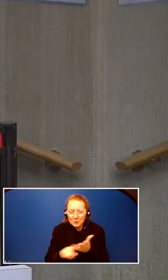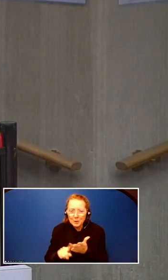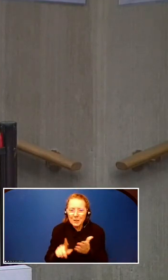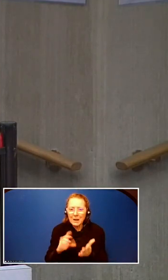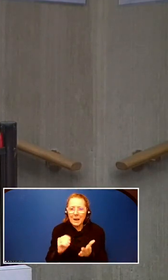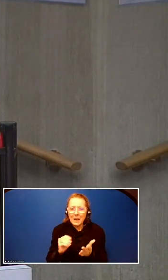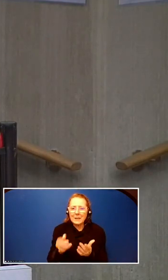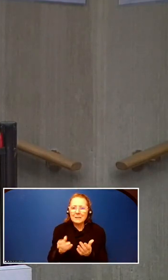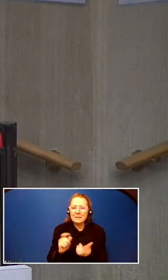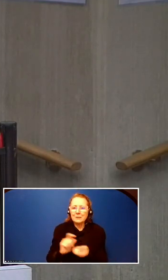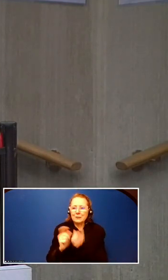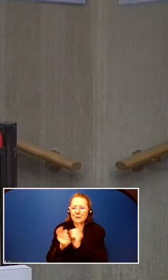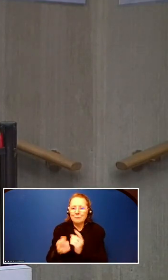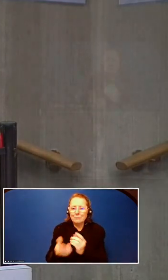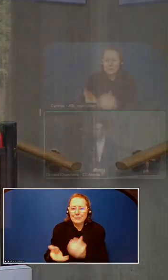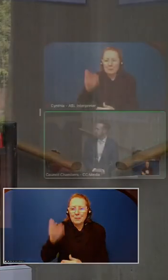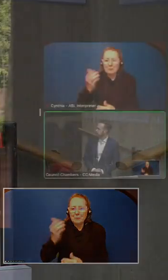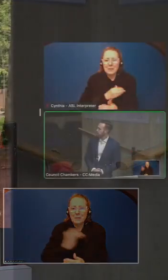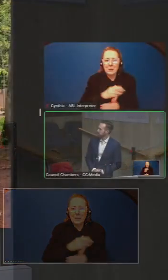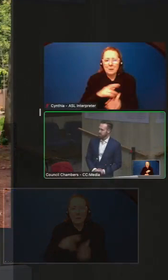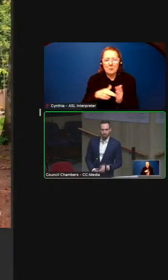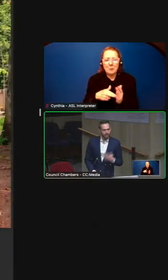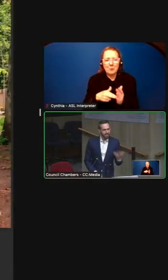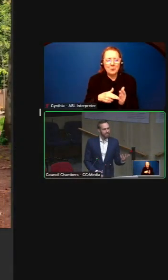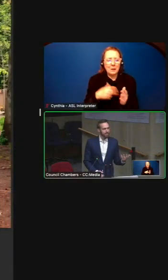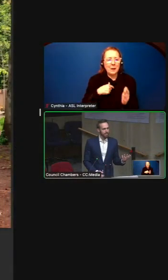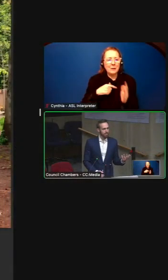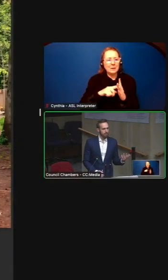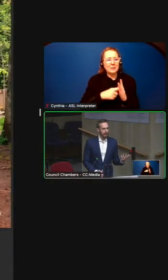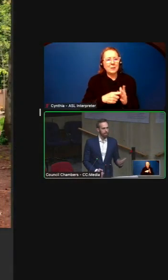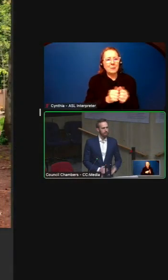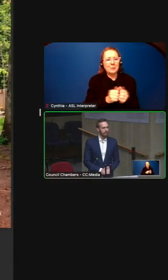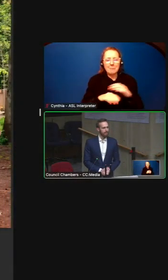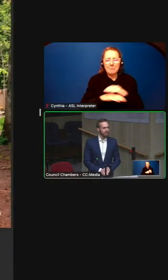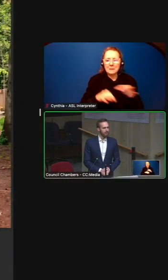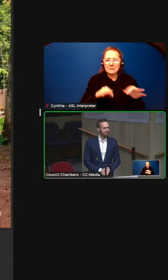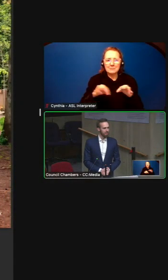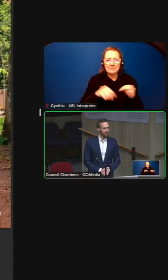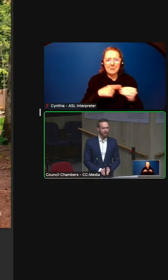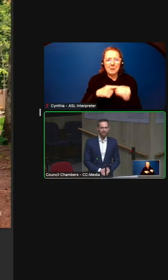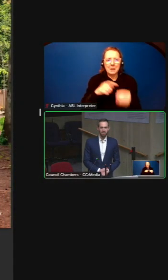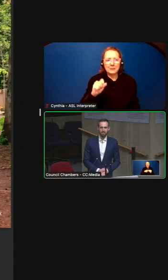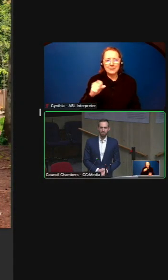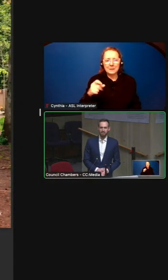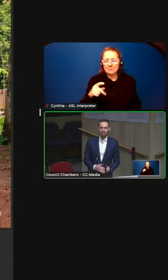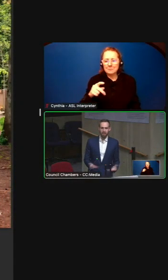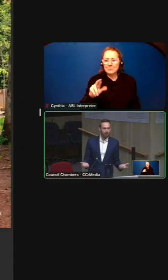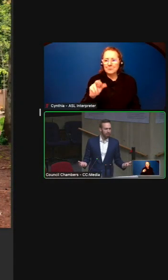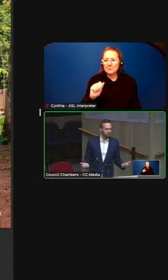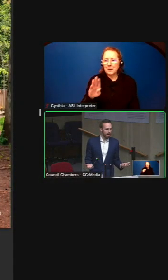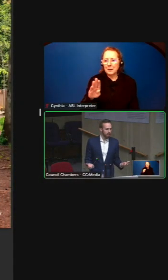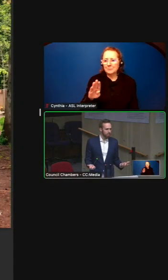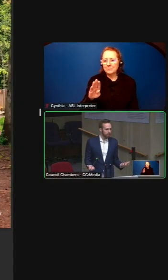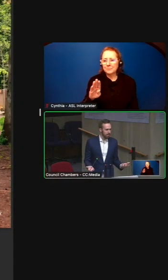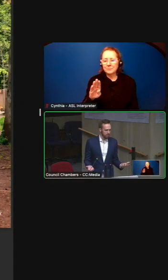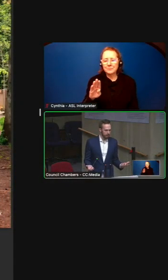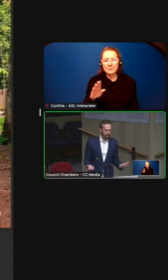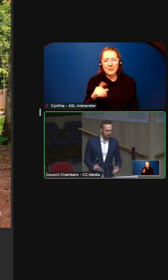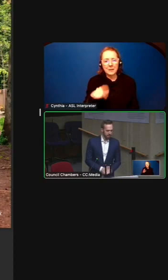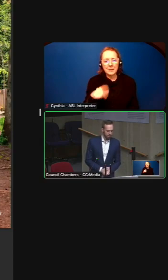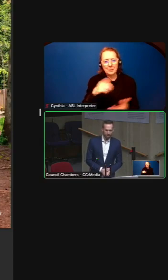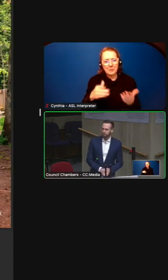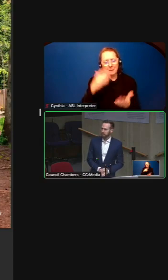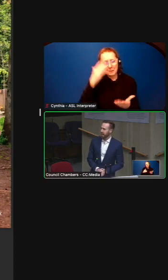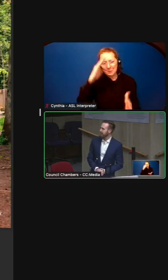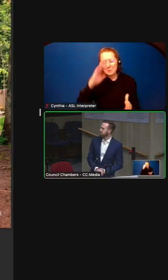about. Thought I would start with just some basics about SPRAB. I know not all of you might be as familiar with SPRAB, so I